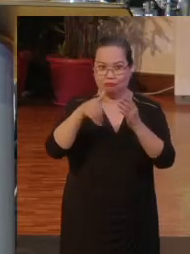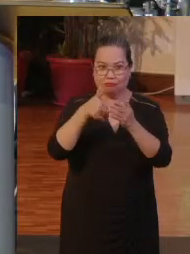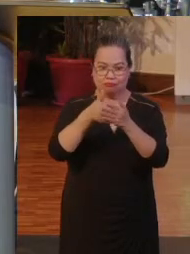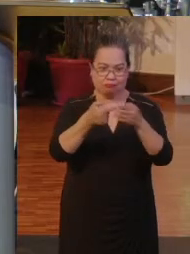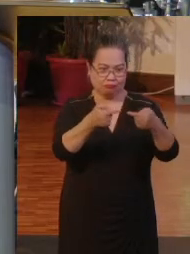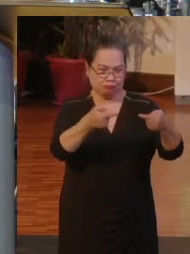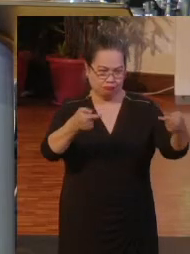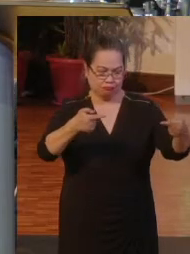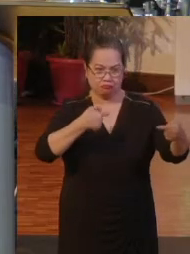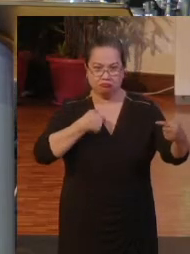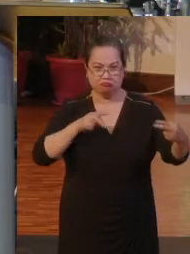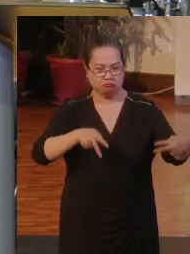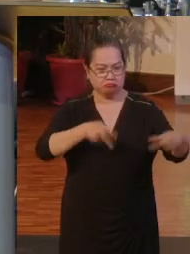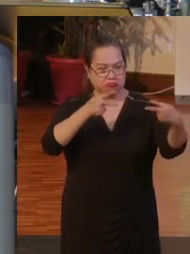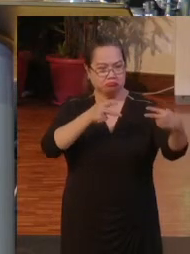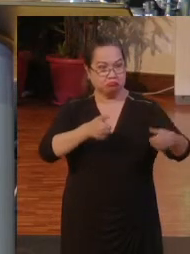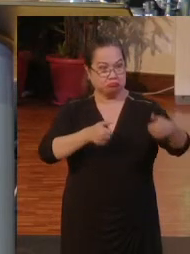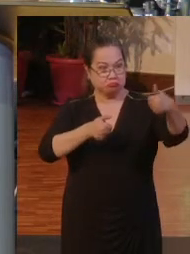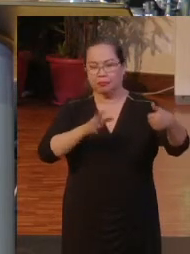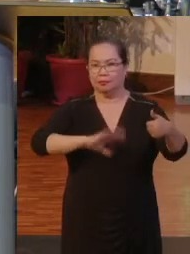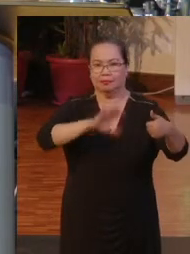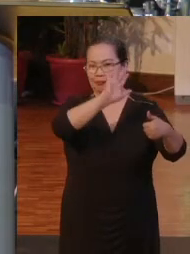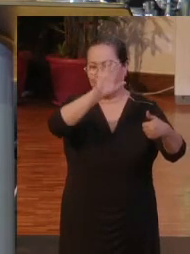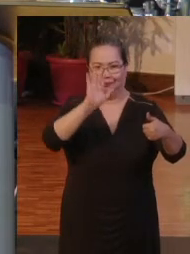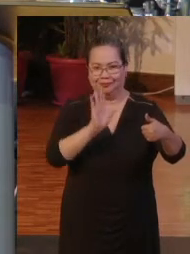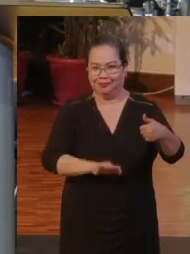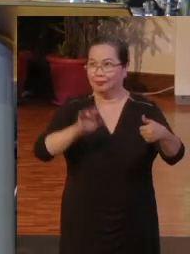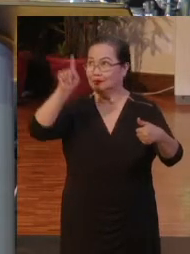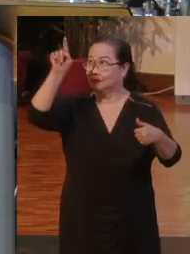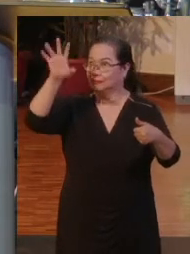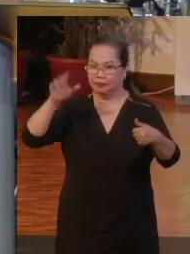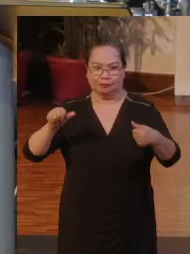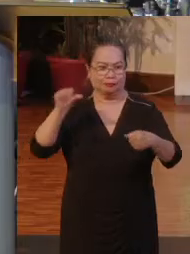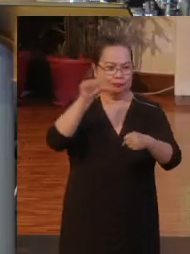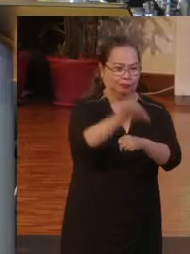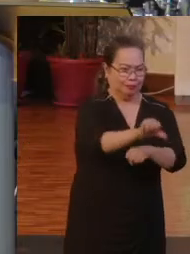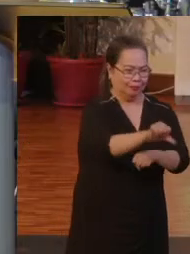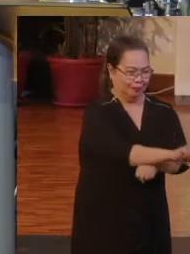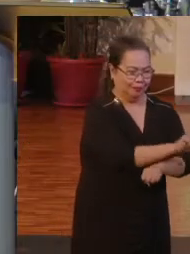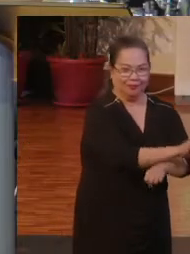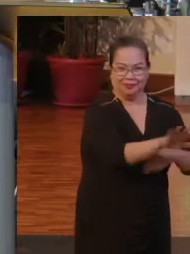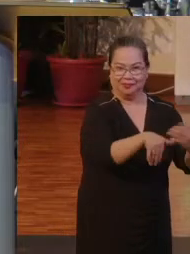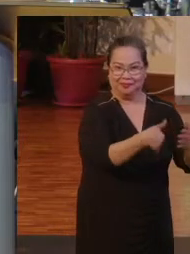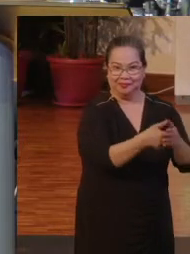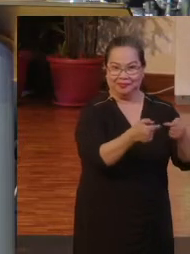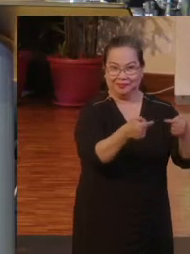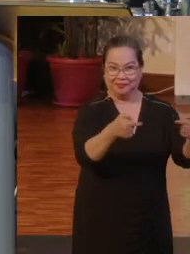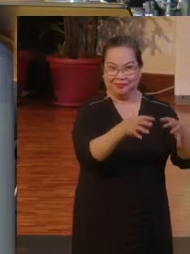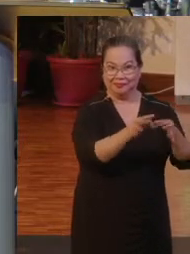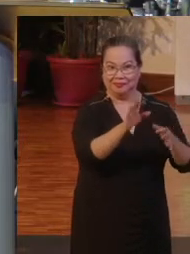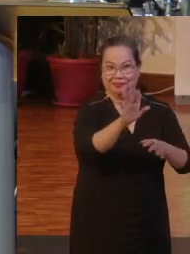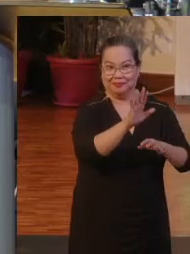enemies had withstood them, for the Lord had given all their enemies into their hands.